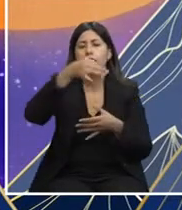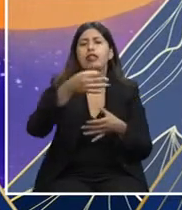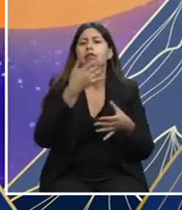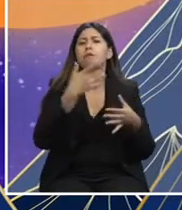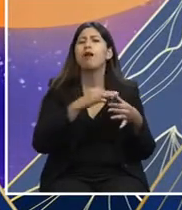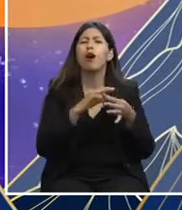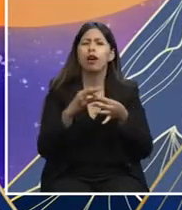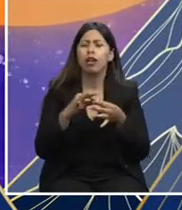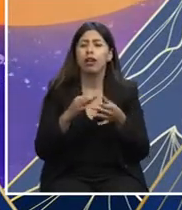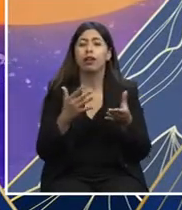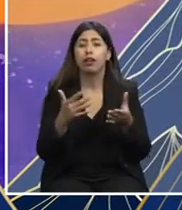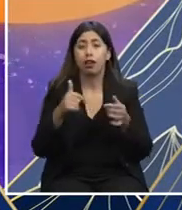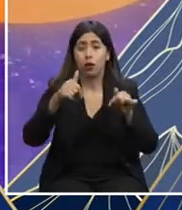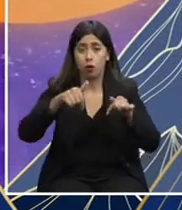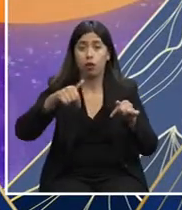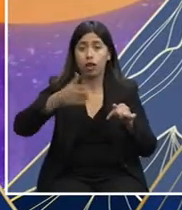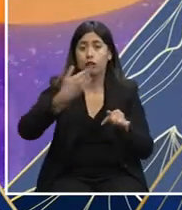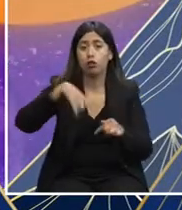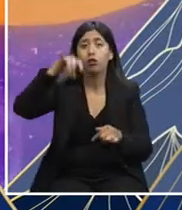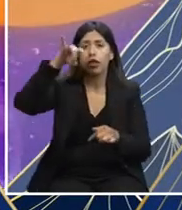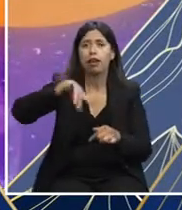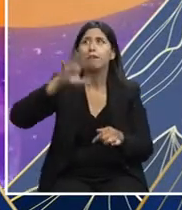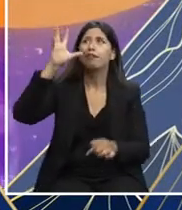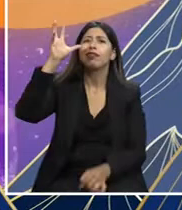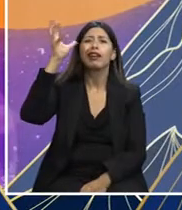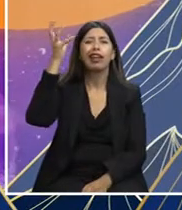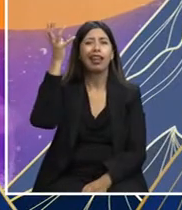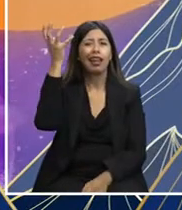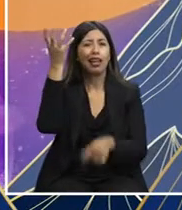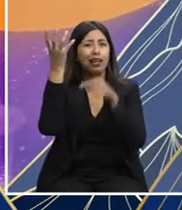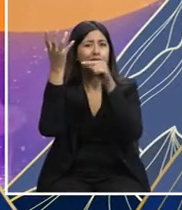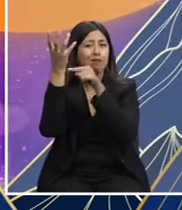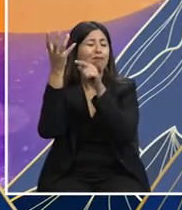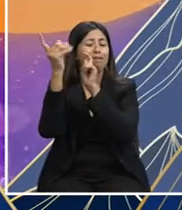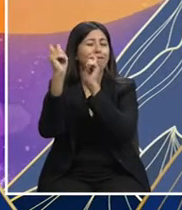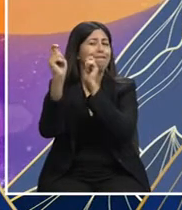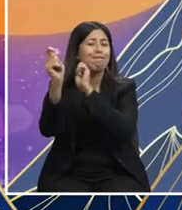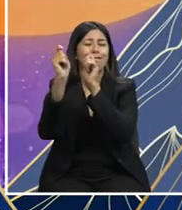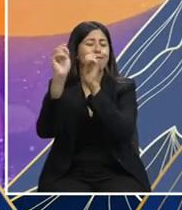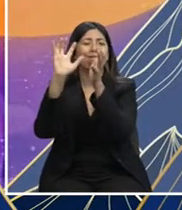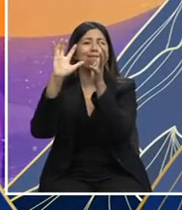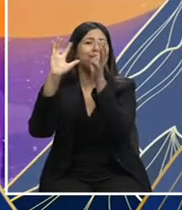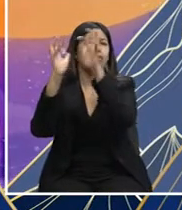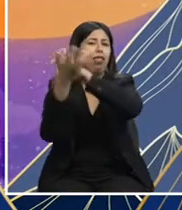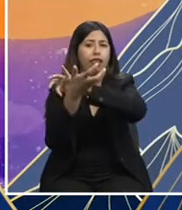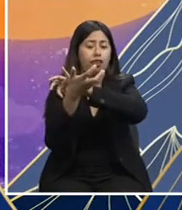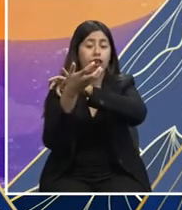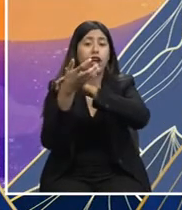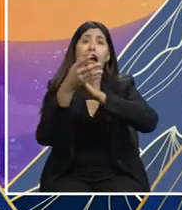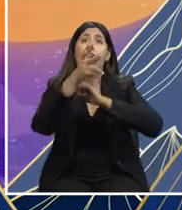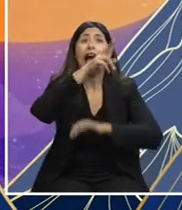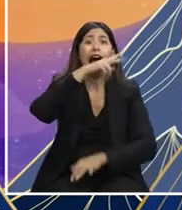we know that the climate is being disrupted, that the air is becoming unbreathable, that the oceans are